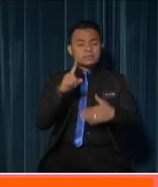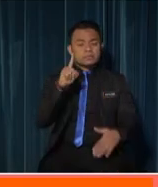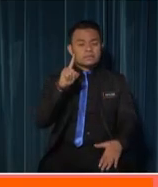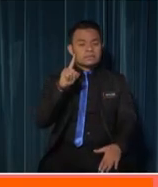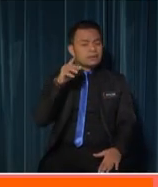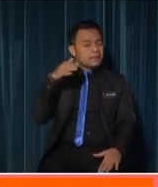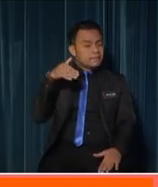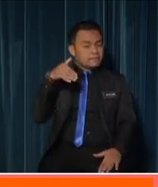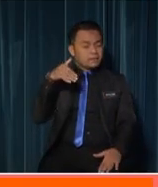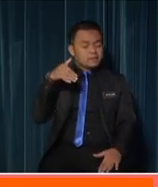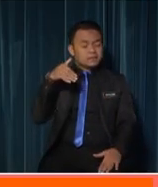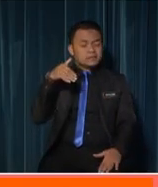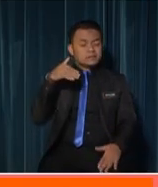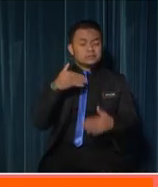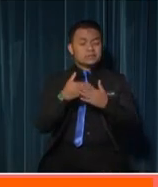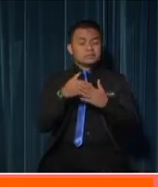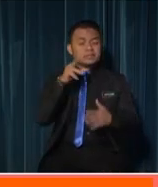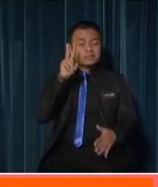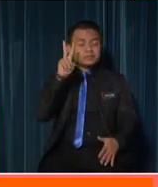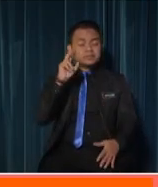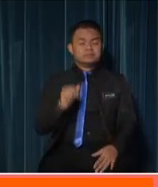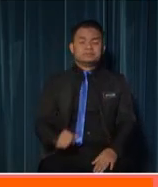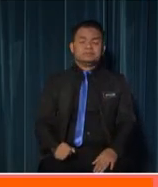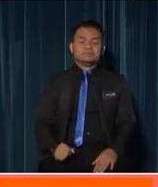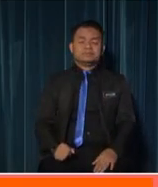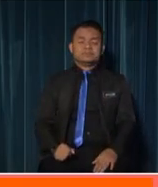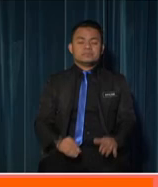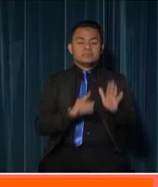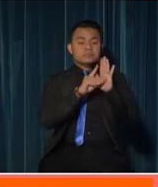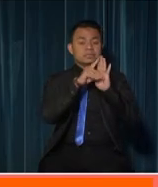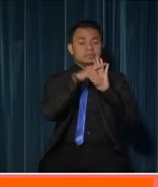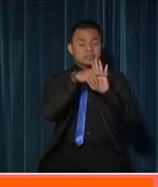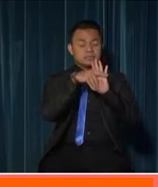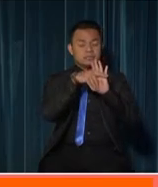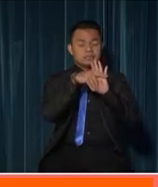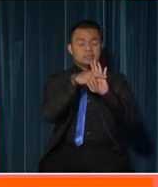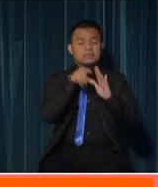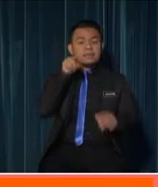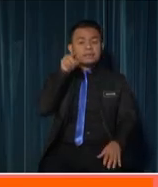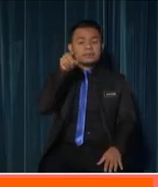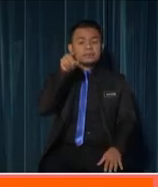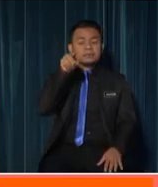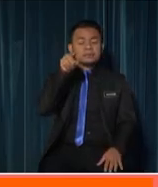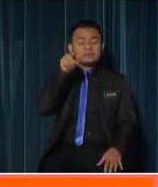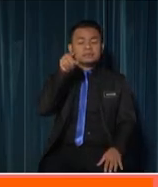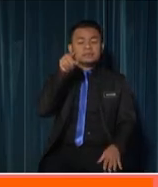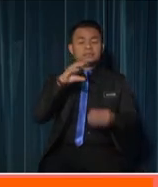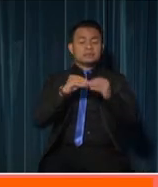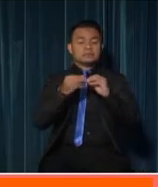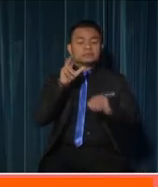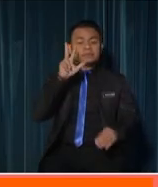it has not reached 2. The minute hand is pointing at number